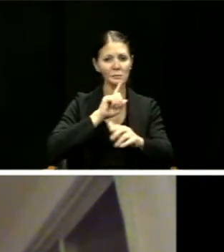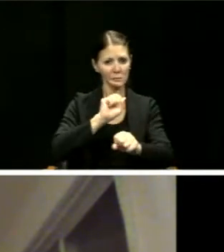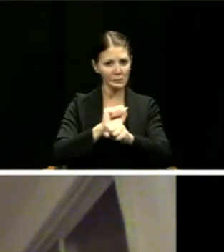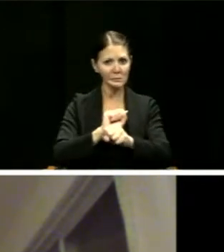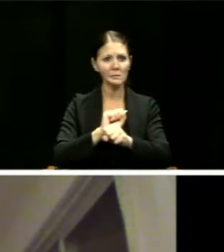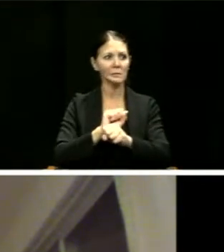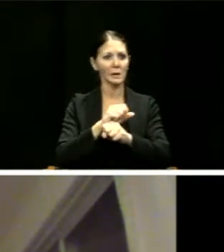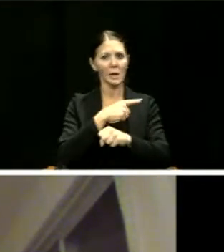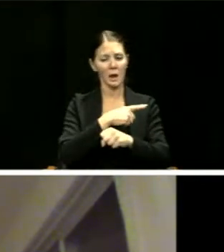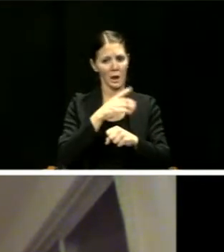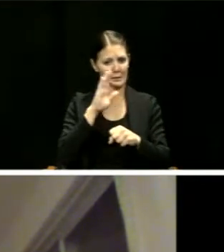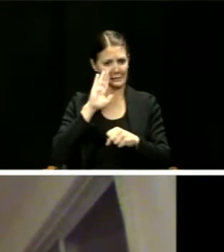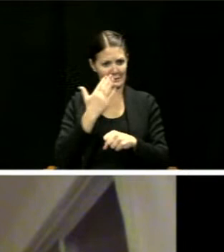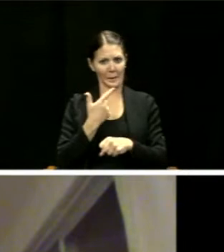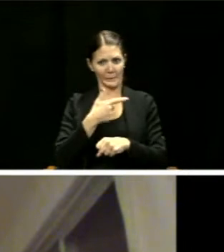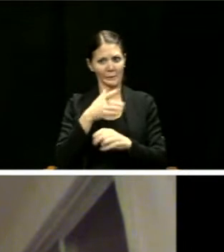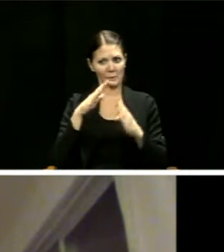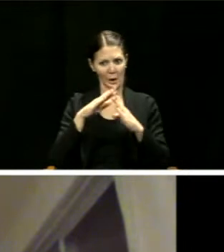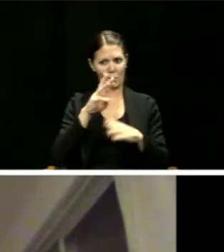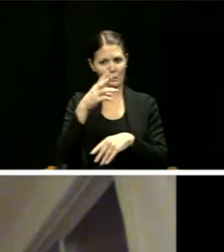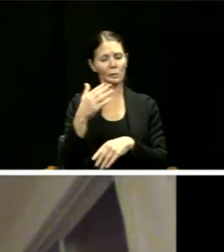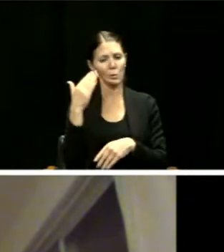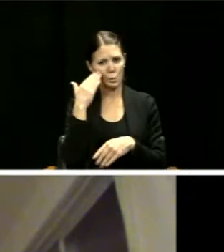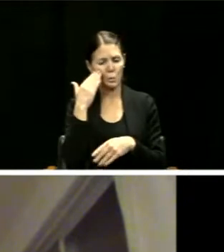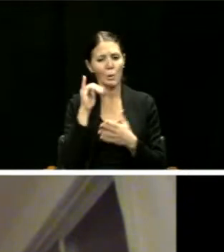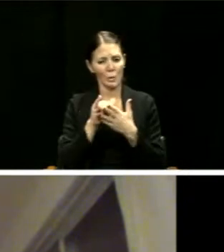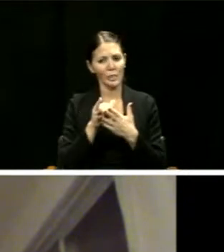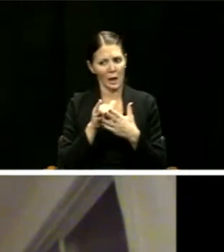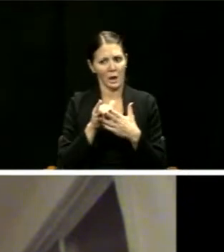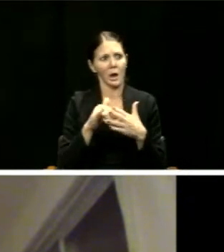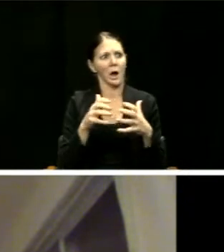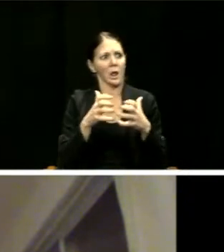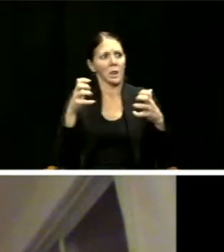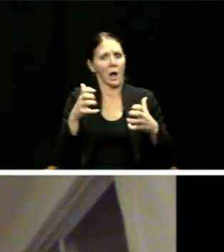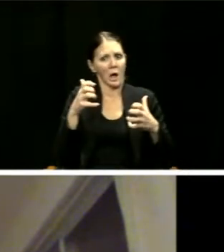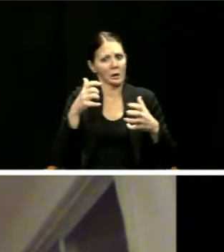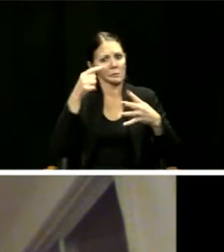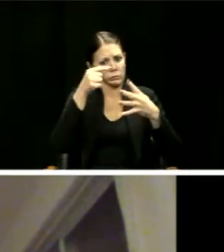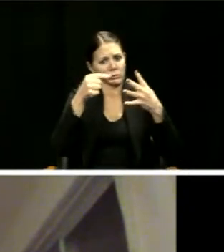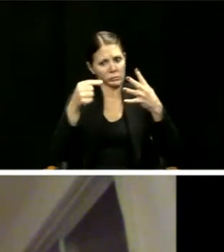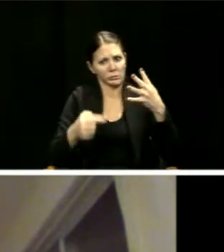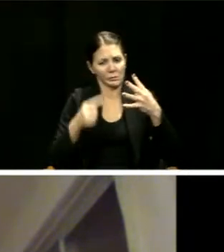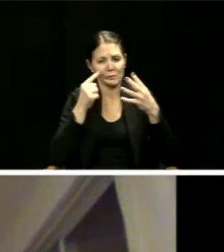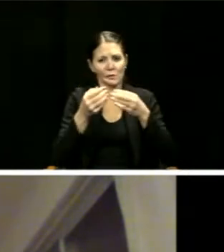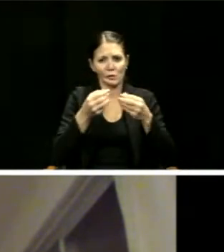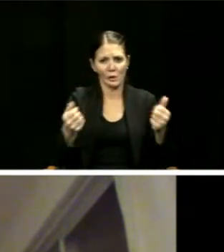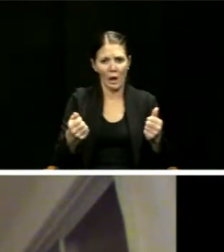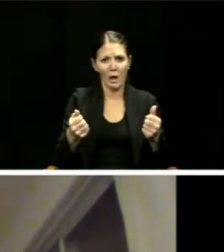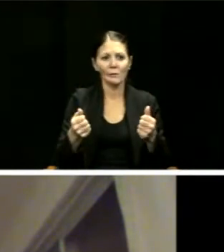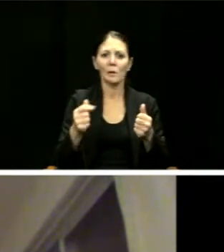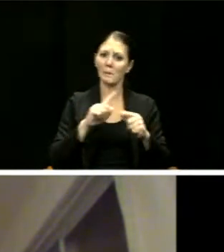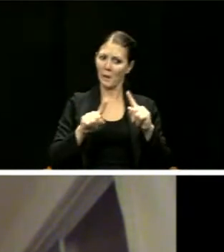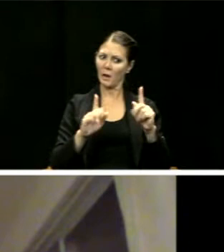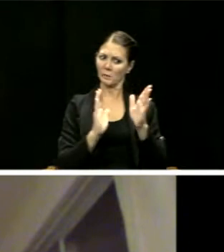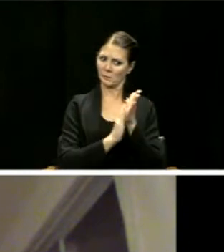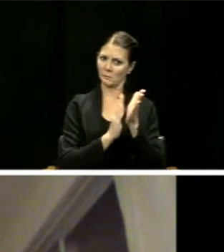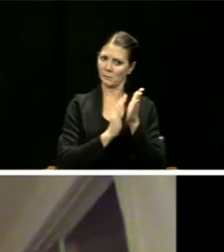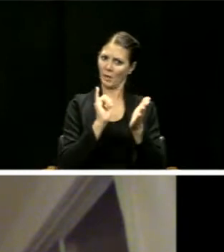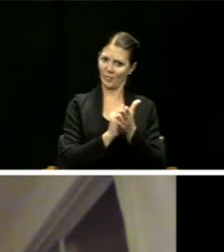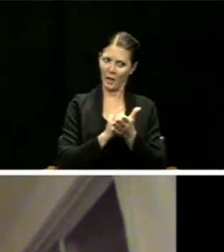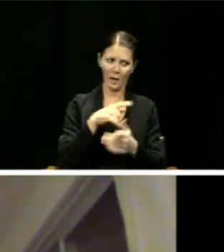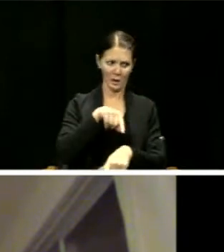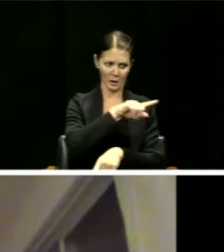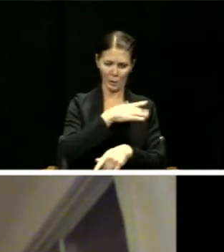They understand that there's a lot to be solved, but I applaud them for moving to the next step. We're talking about trying to get the design undergoing within the next month or